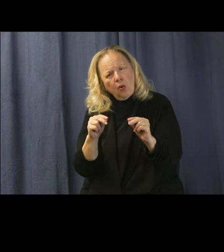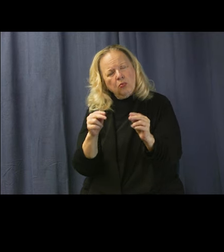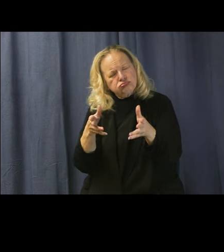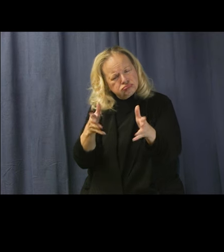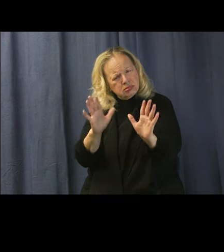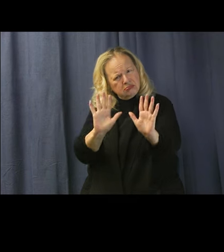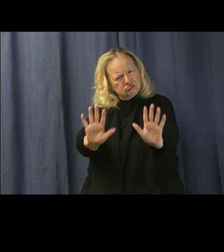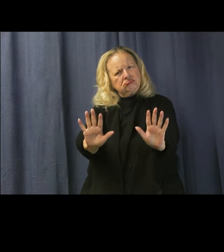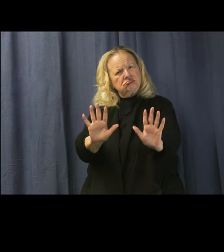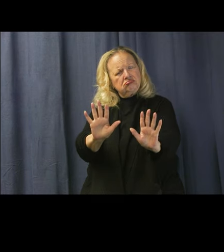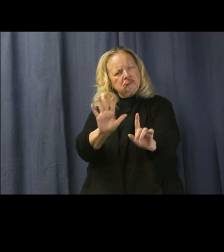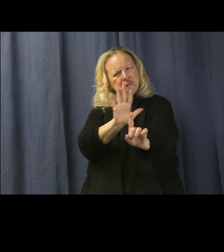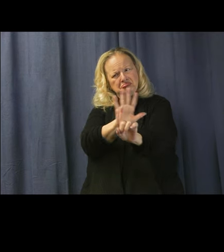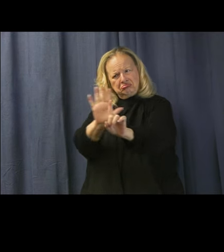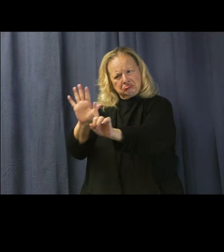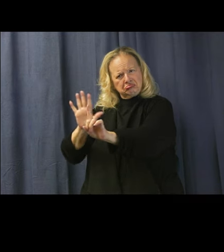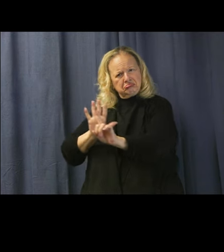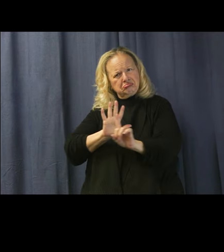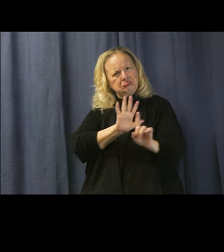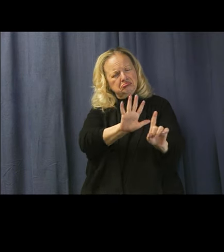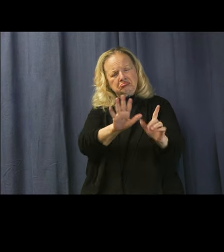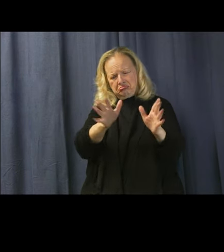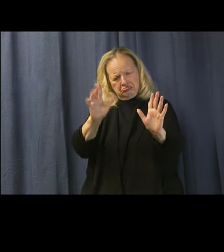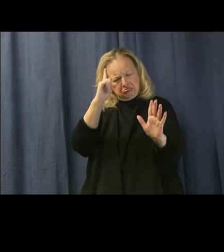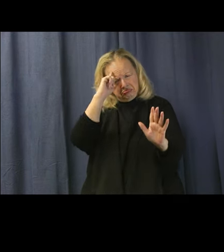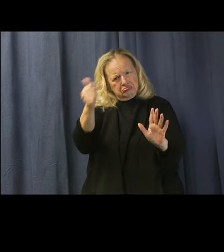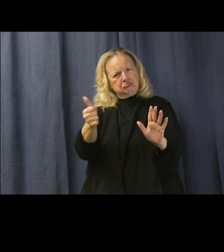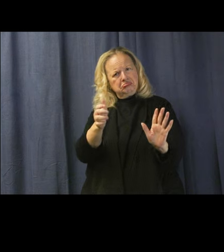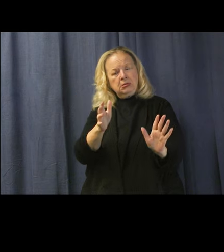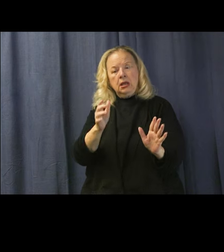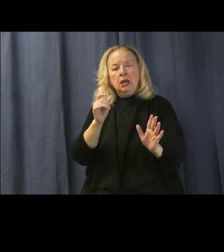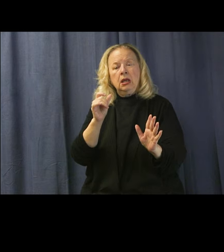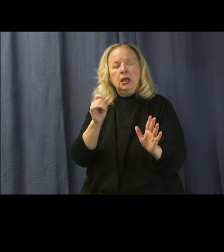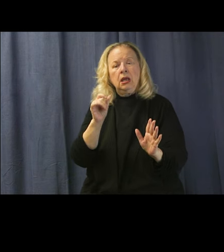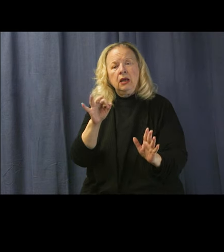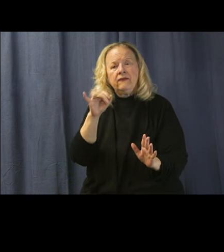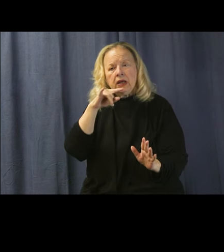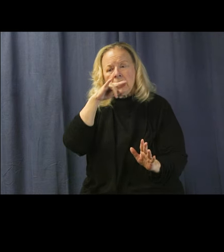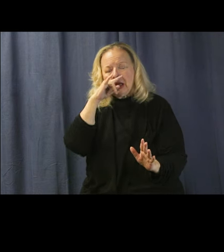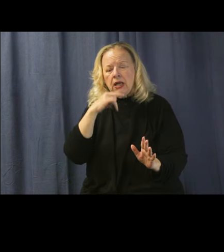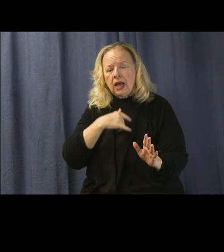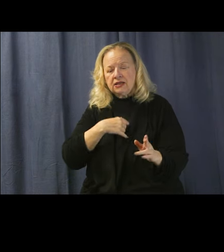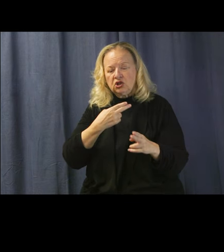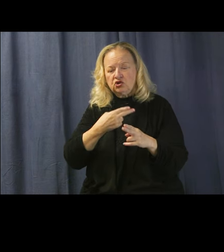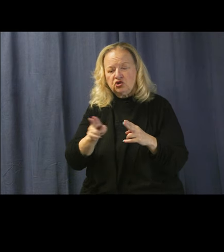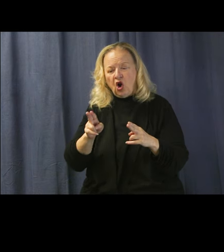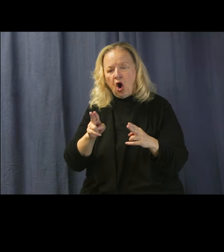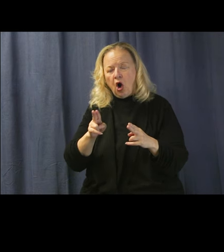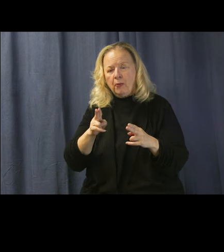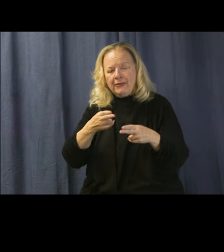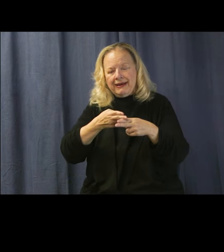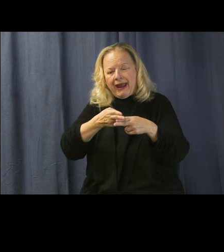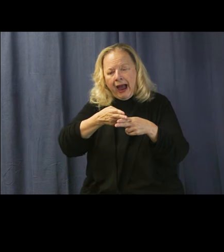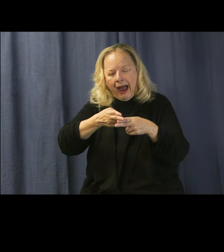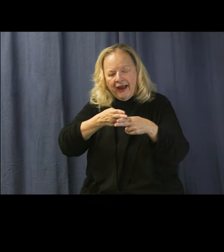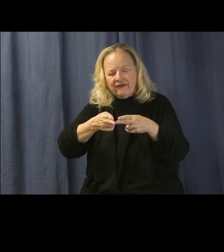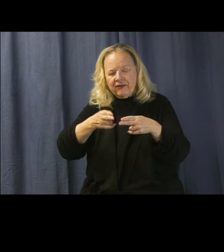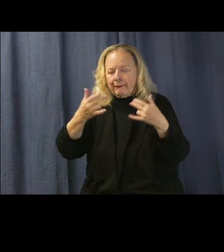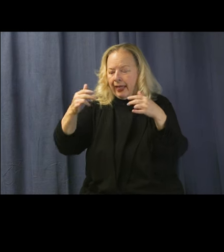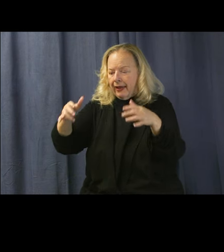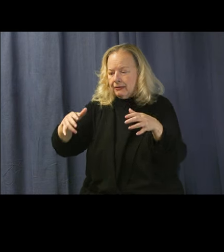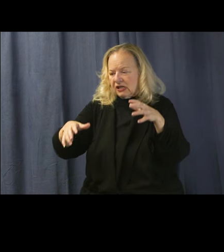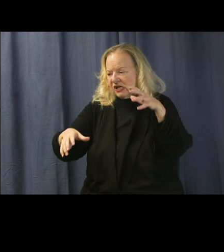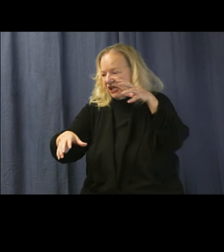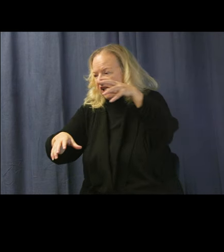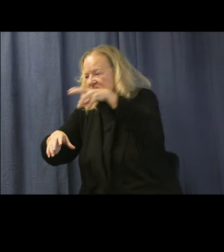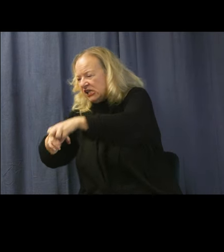be where they're at. And if a little kid has a real sharp knife, he's playing with it. If you go try to